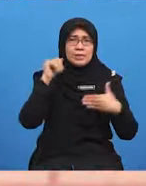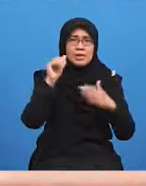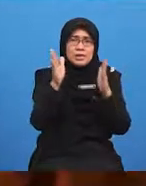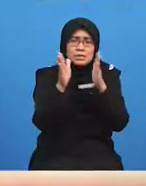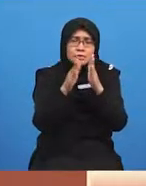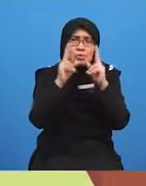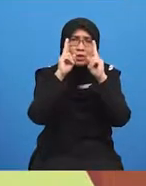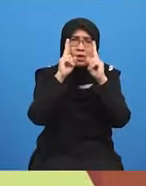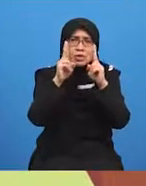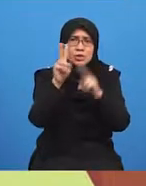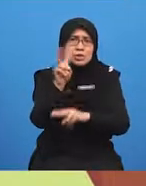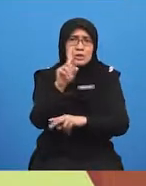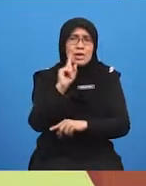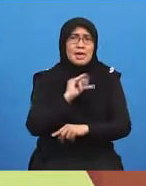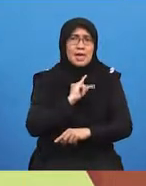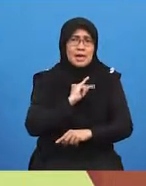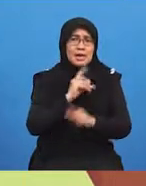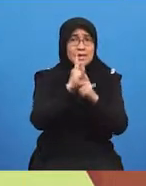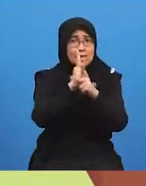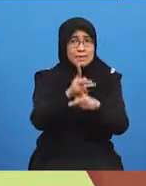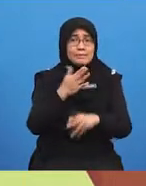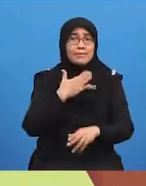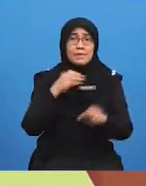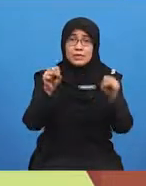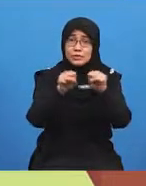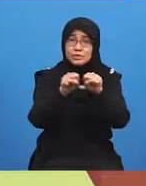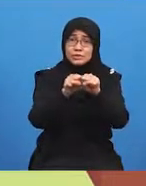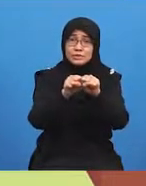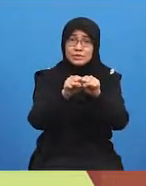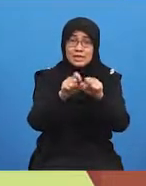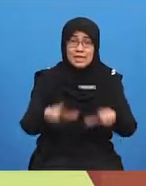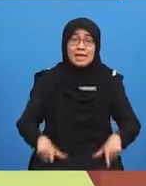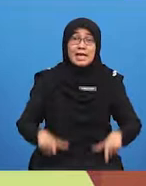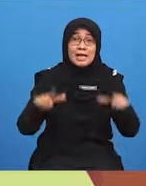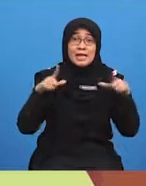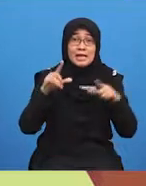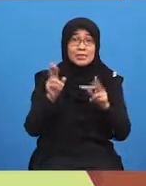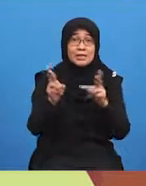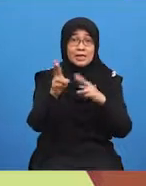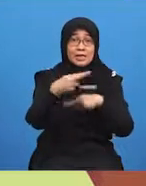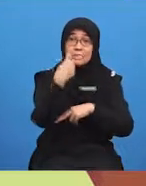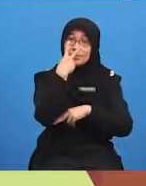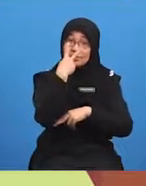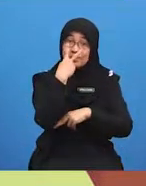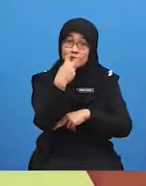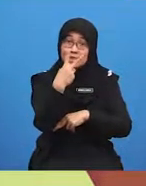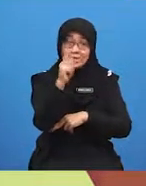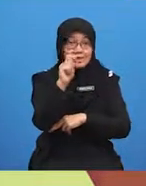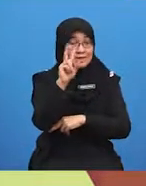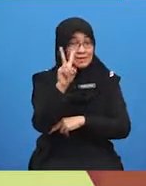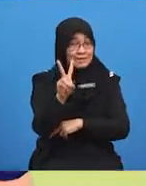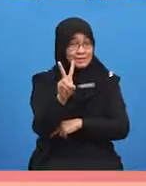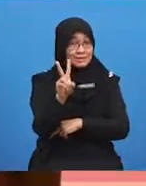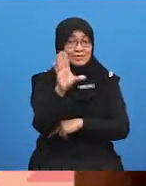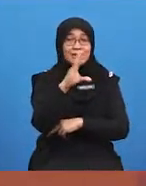shoes. We are now in my living room. I watch the television and have a sofa in my living